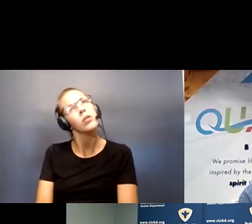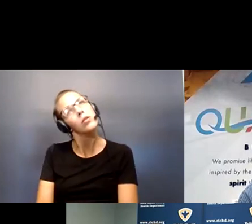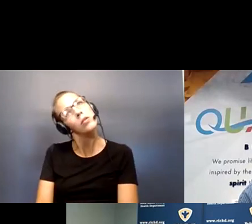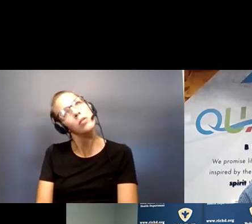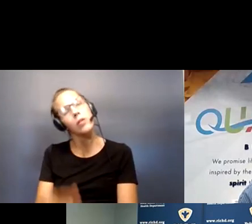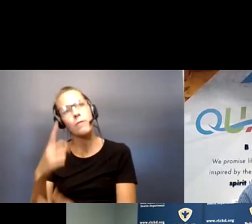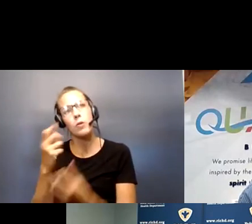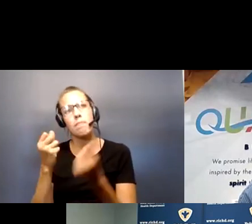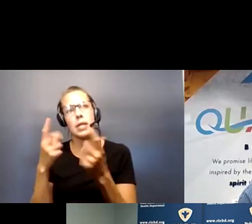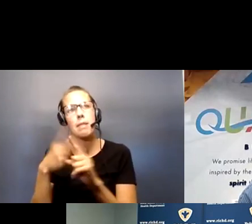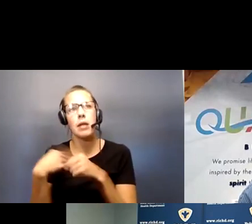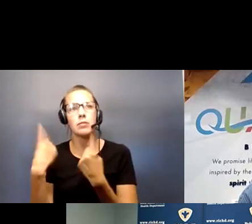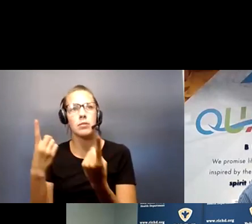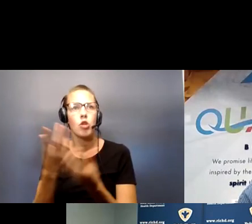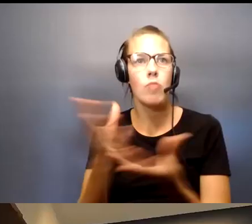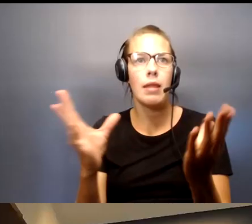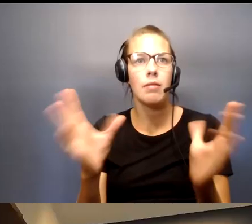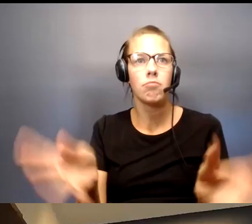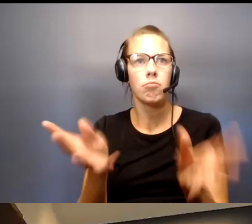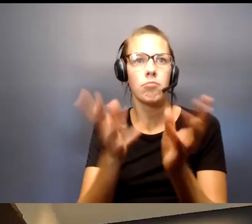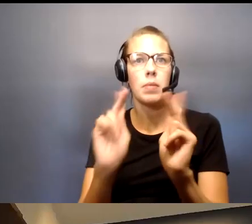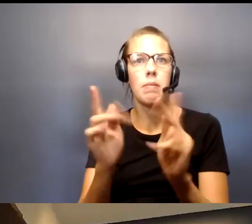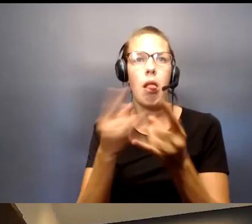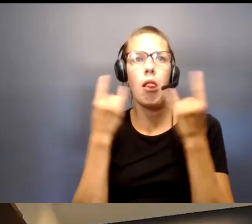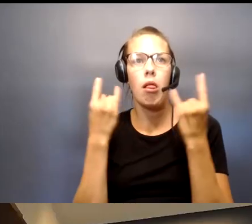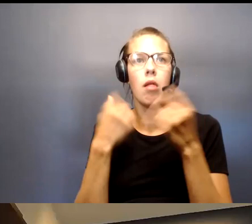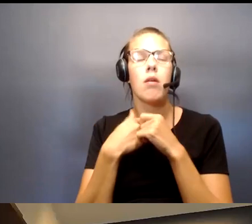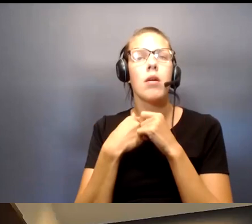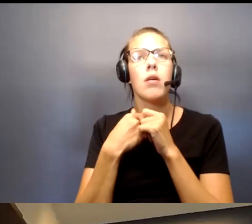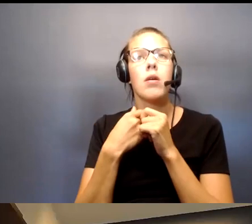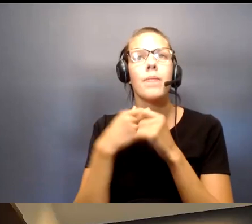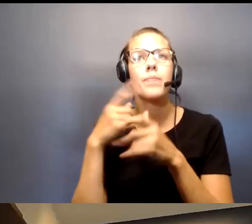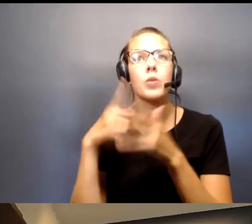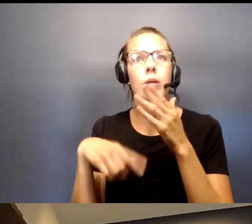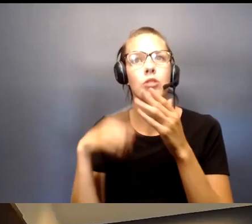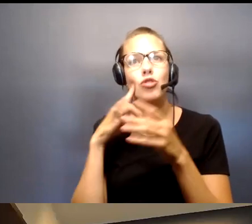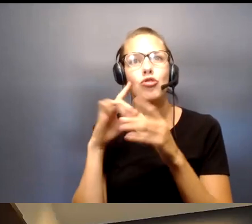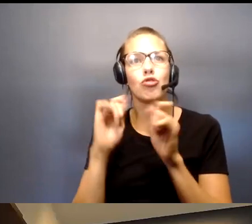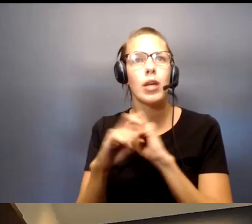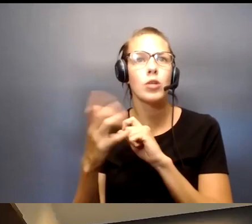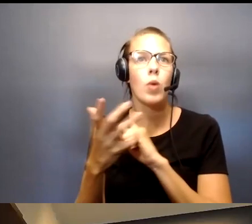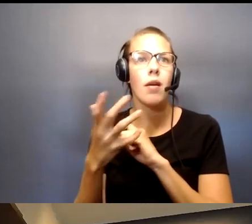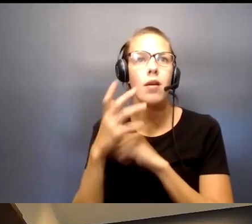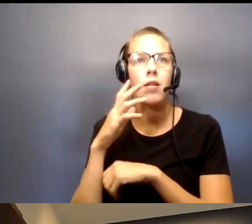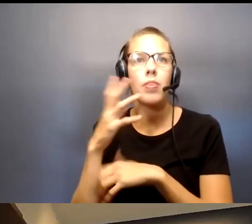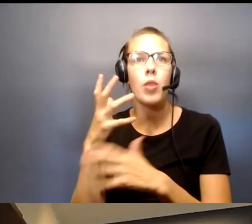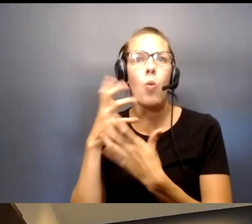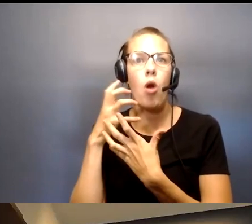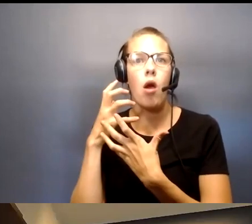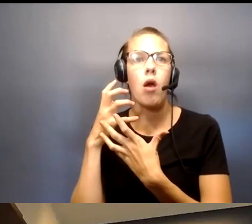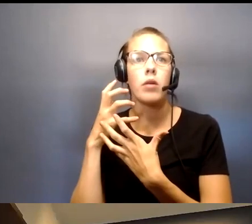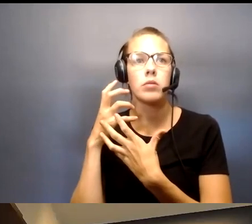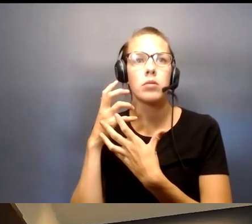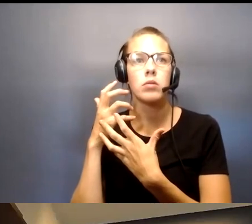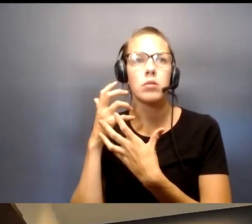for months already. I think what has changed maybe with this is the want